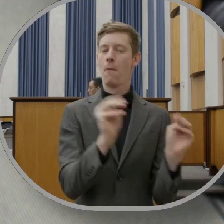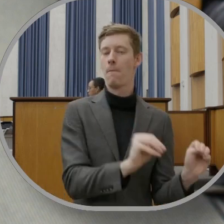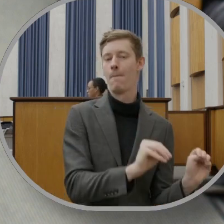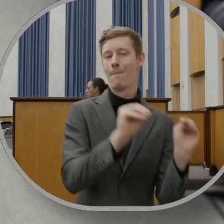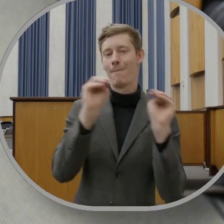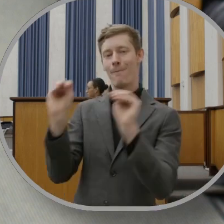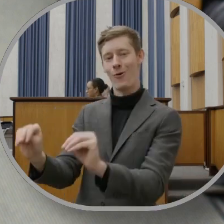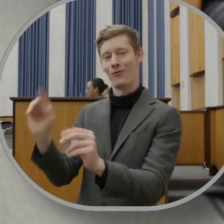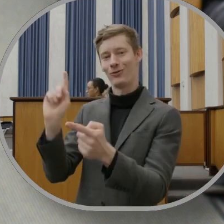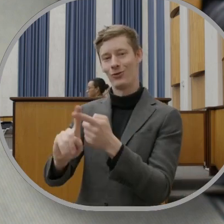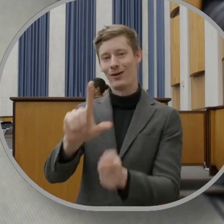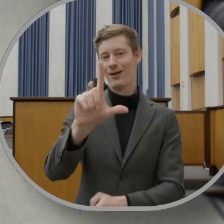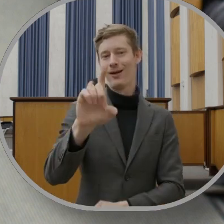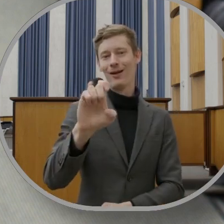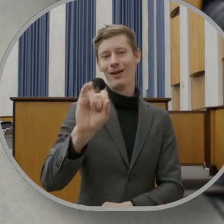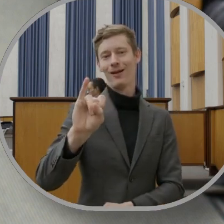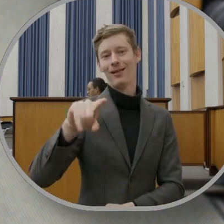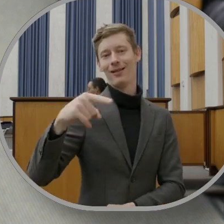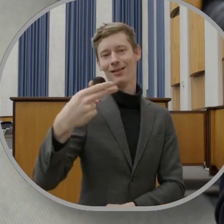new headquarters.